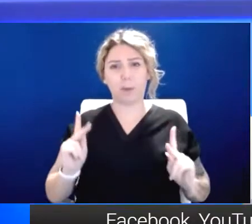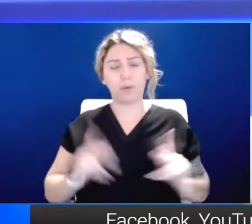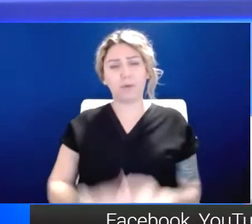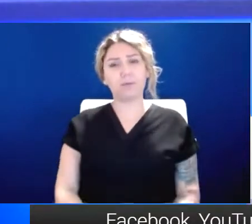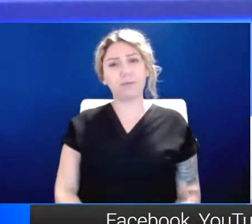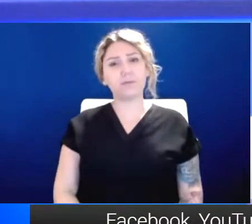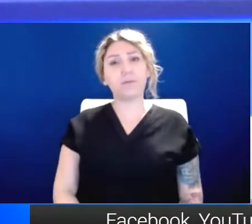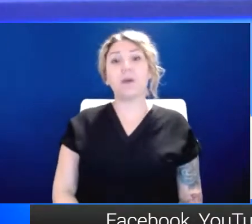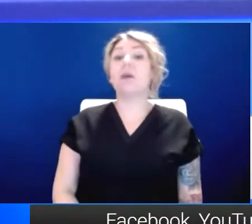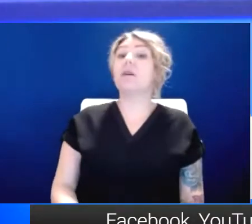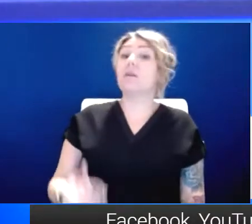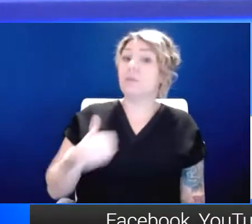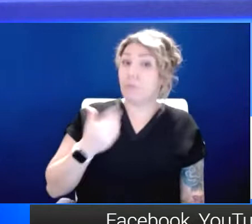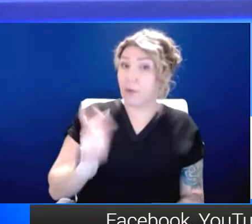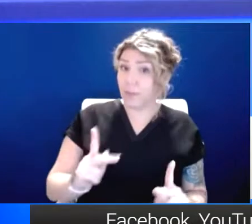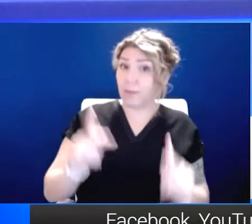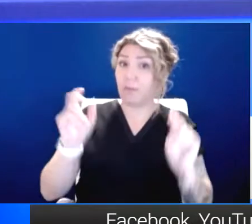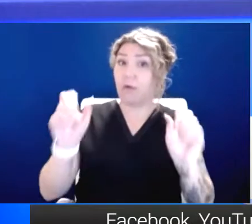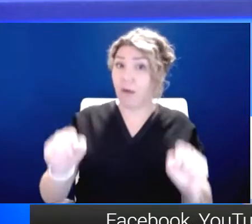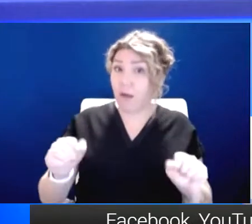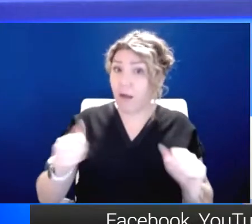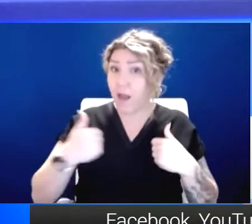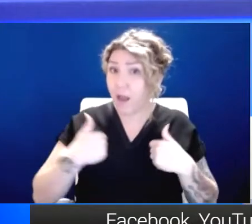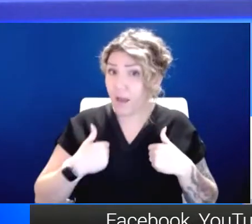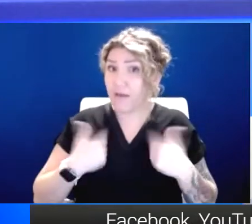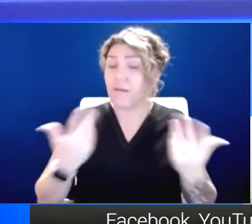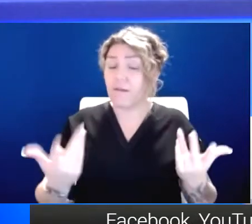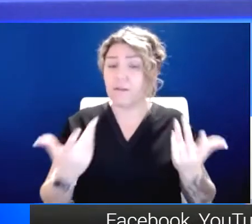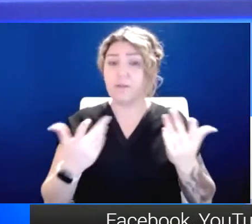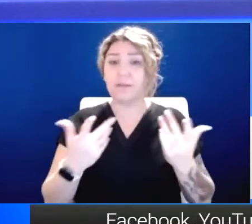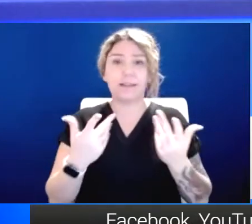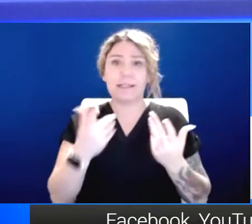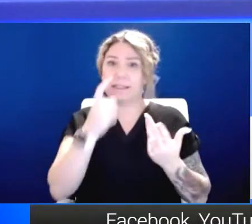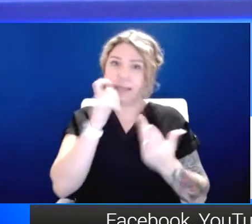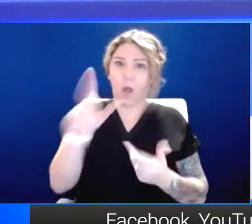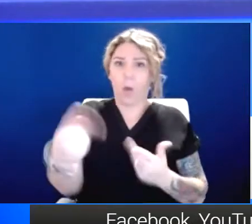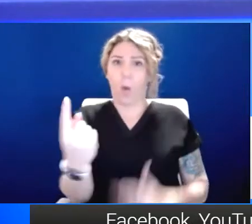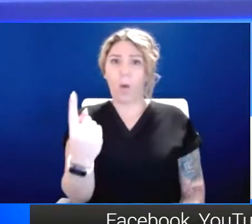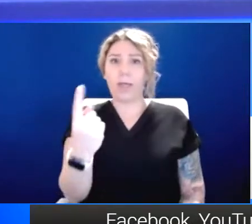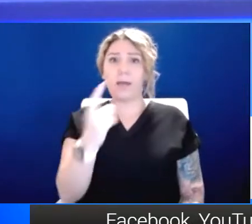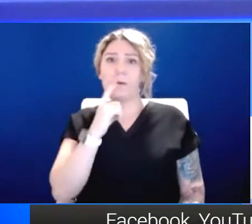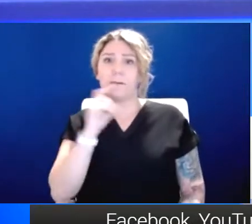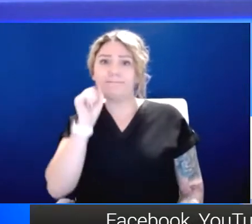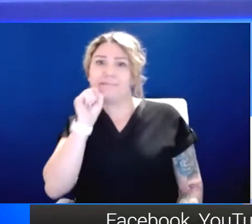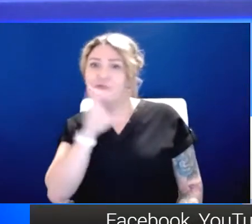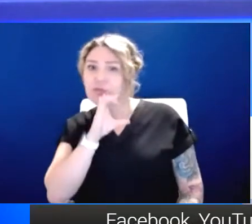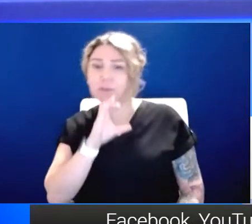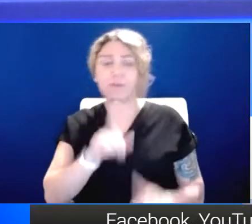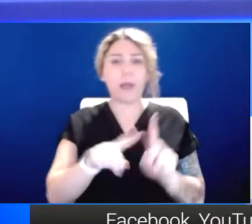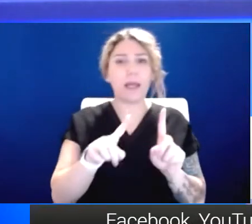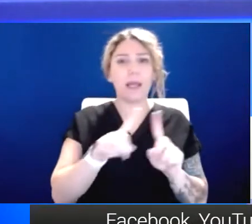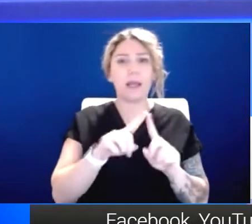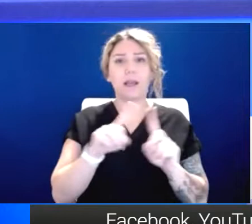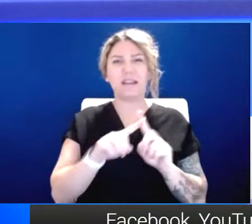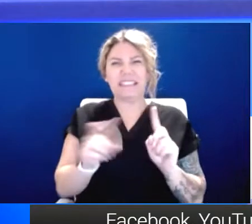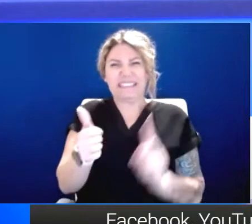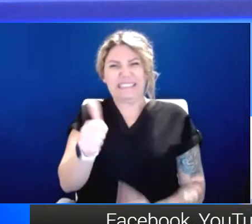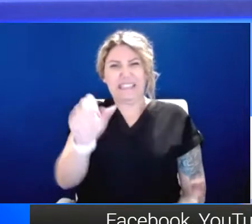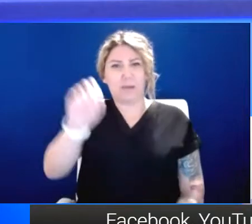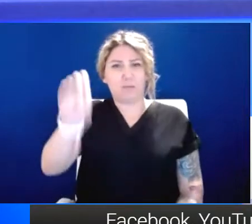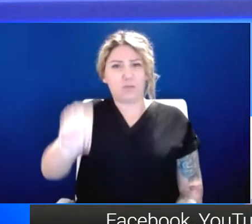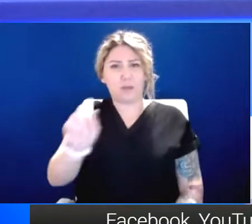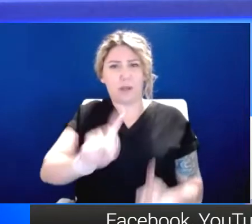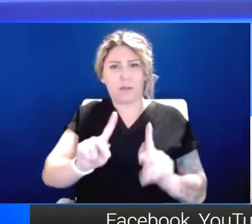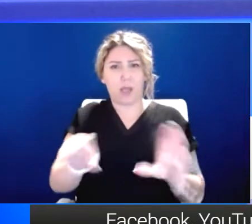people can get Parkinson's, so it is not that it's exclusively a disease of the elderly. We talk about 10% of our patients are